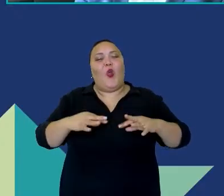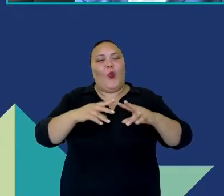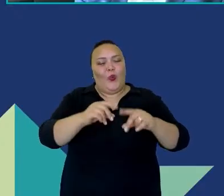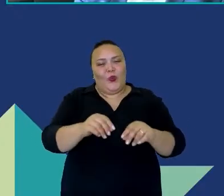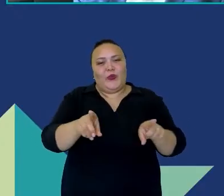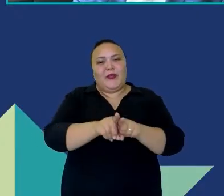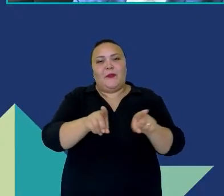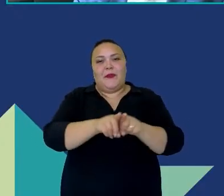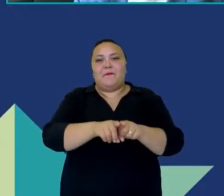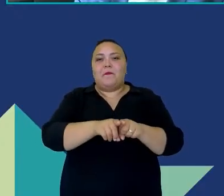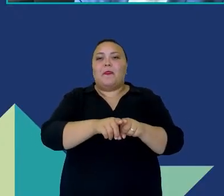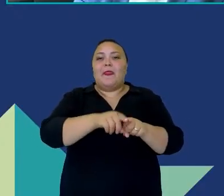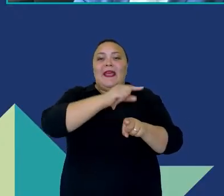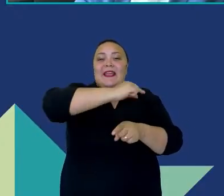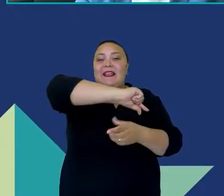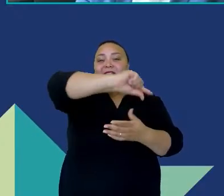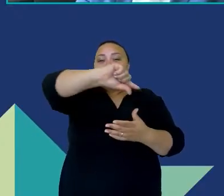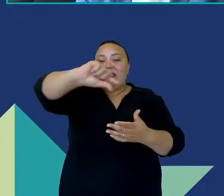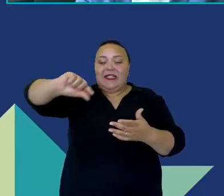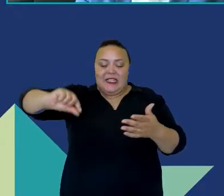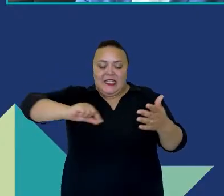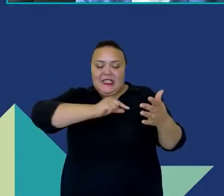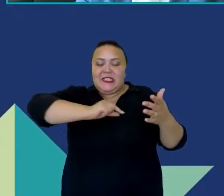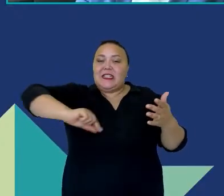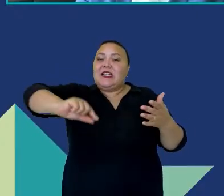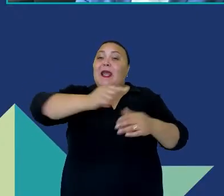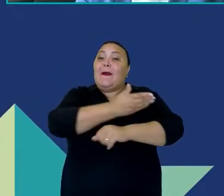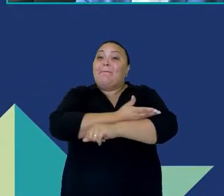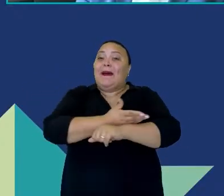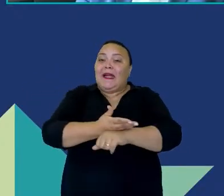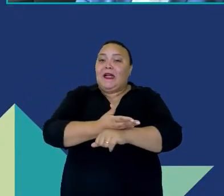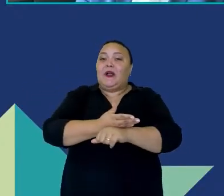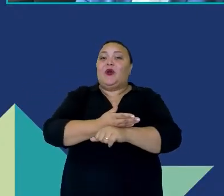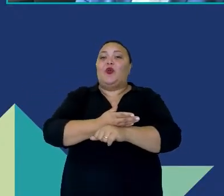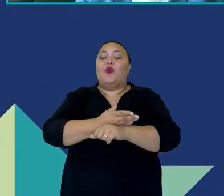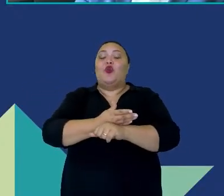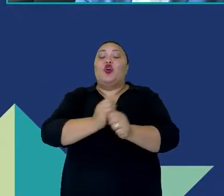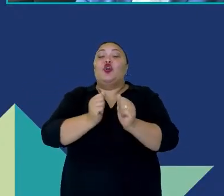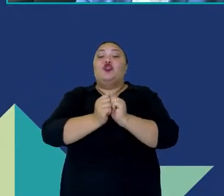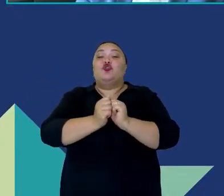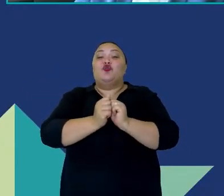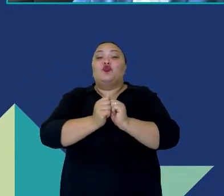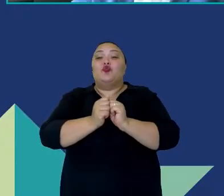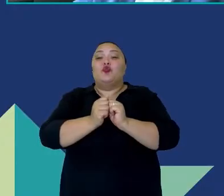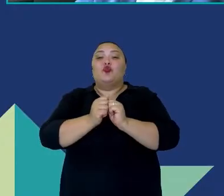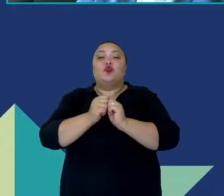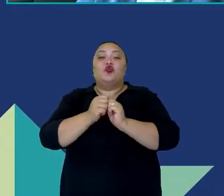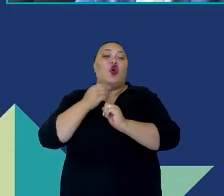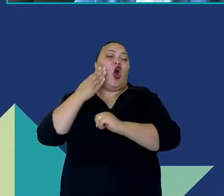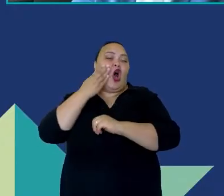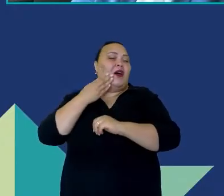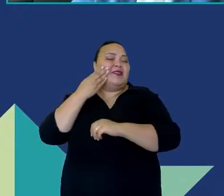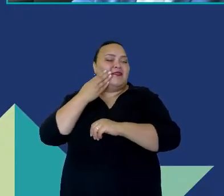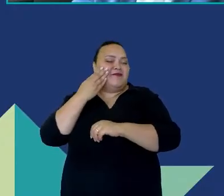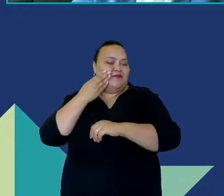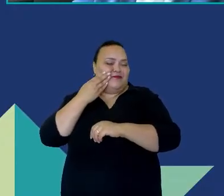and pink are basically the target minimum operational freeboard.